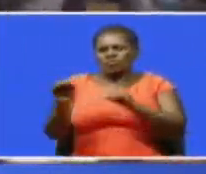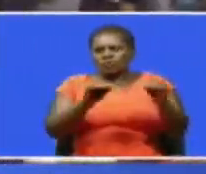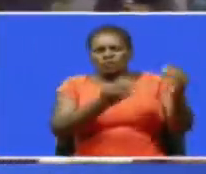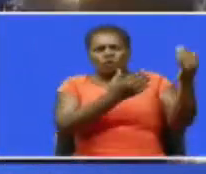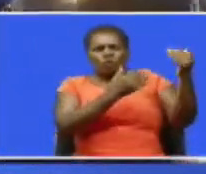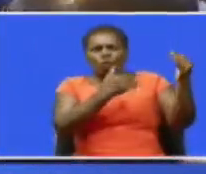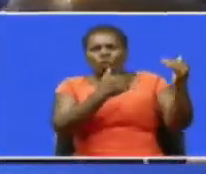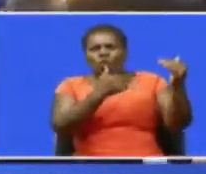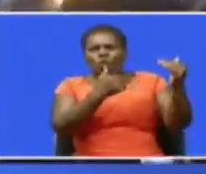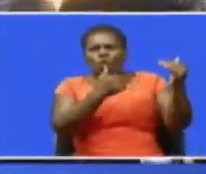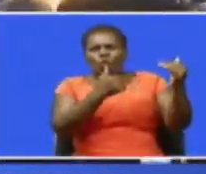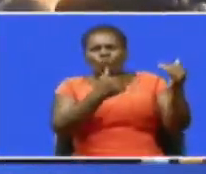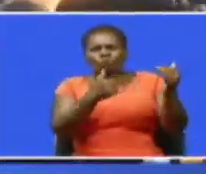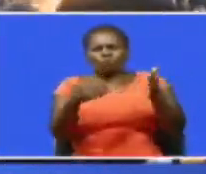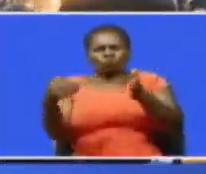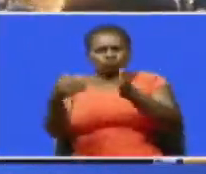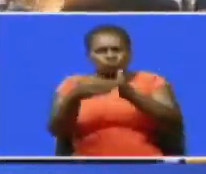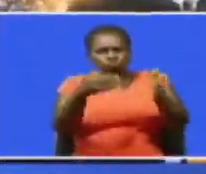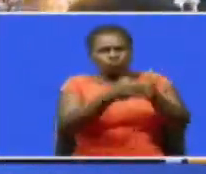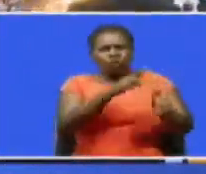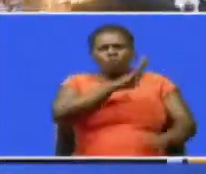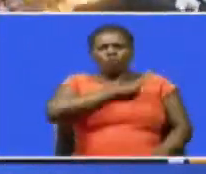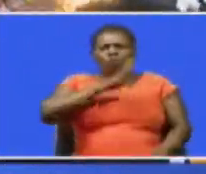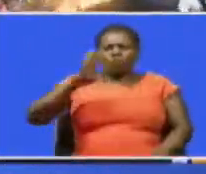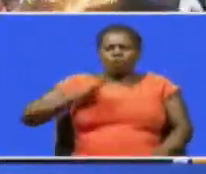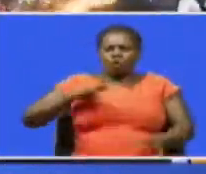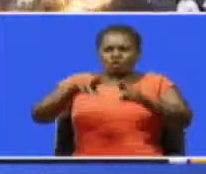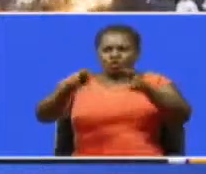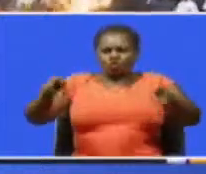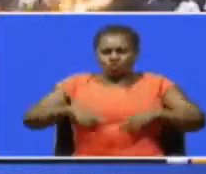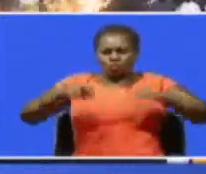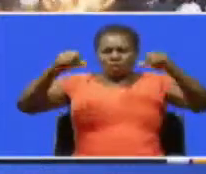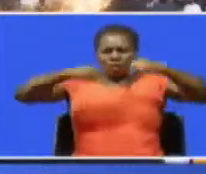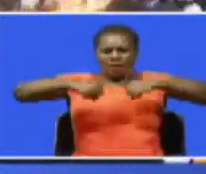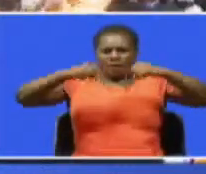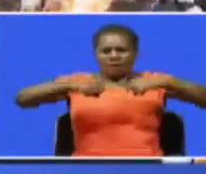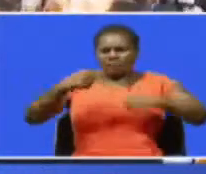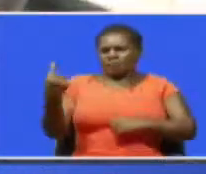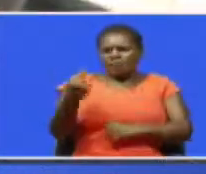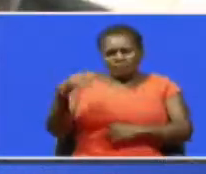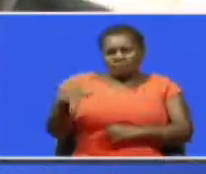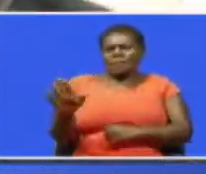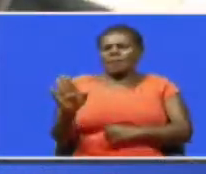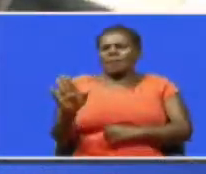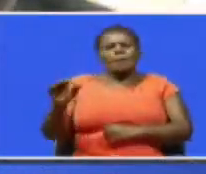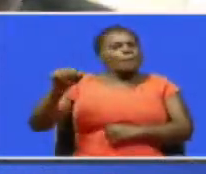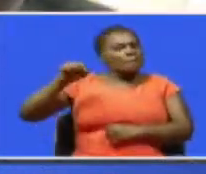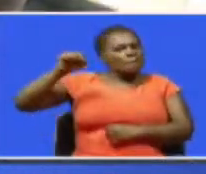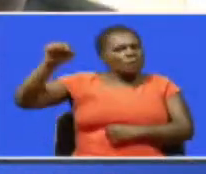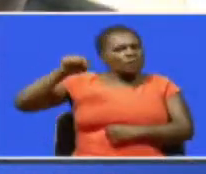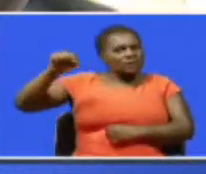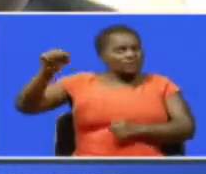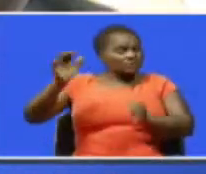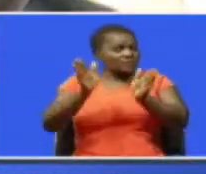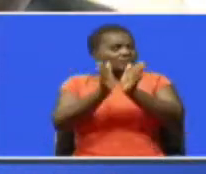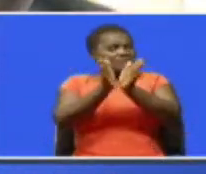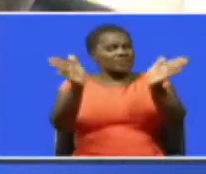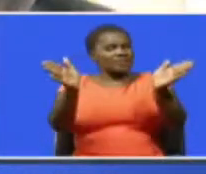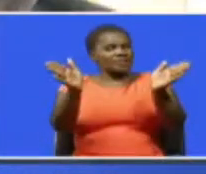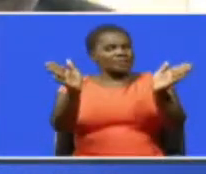hopes to defy any boardroom-generated Kenyatta succession roadmap that isolates him. In politics generally,